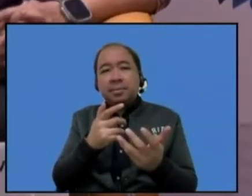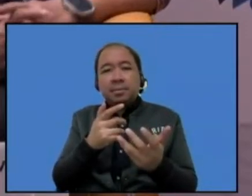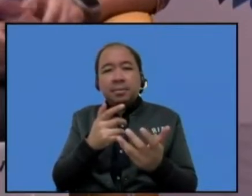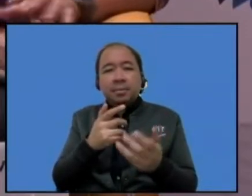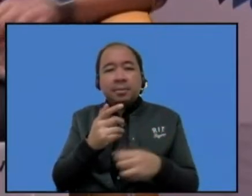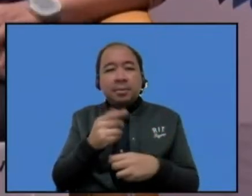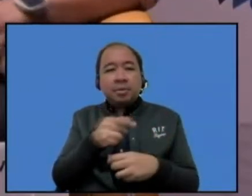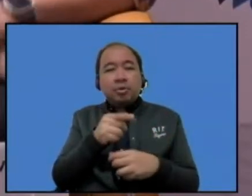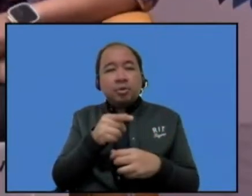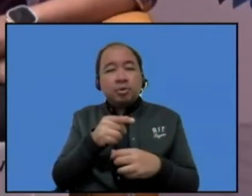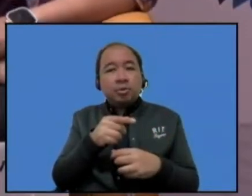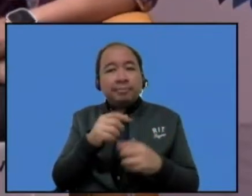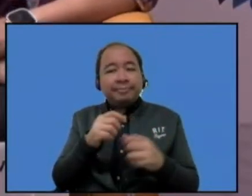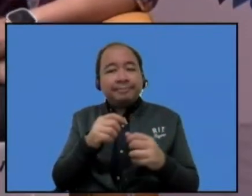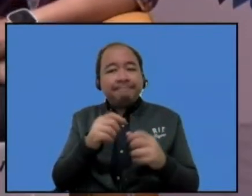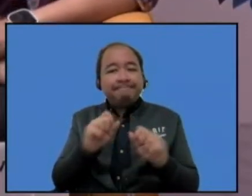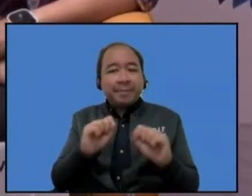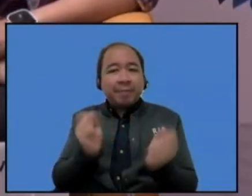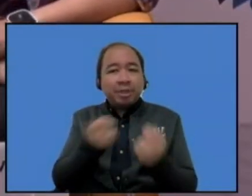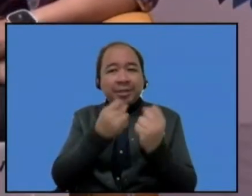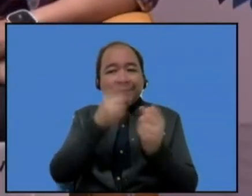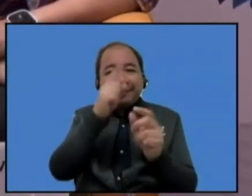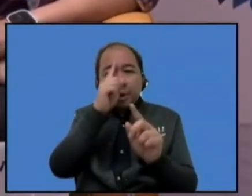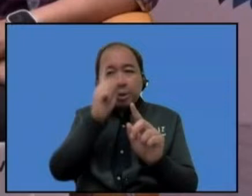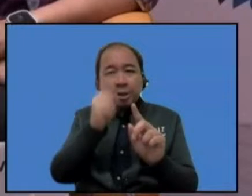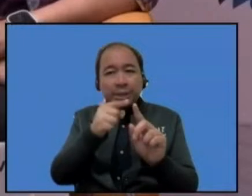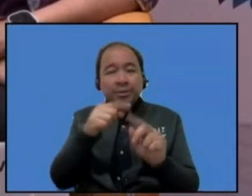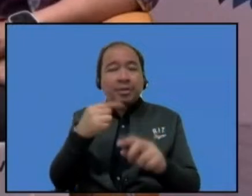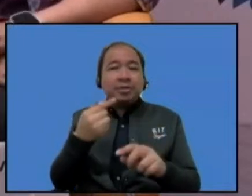to implement objectives of GCM.